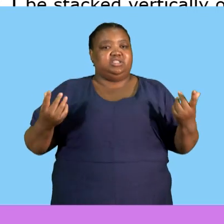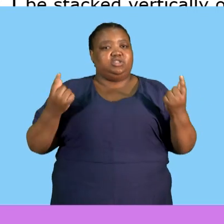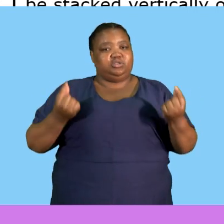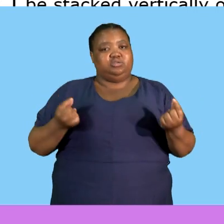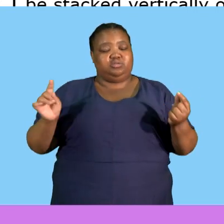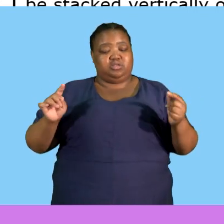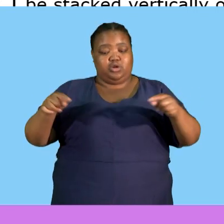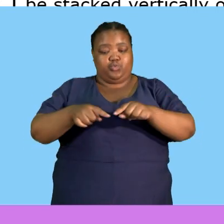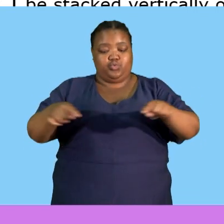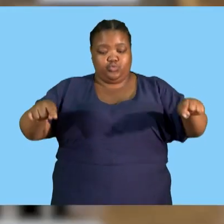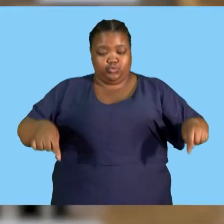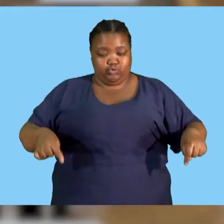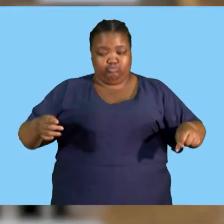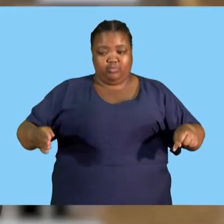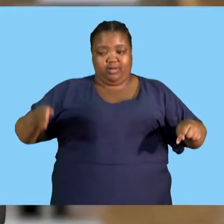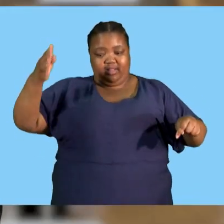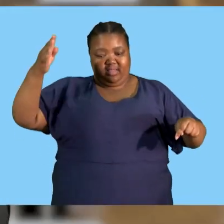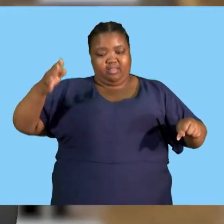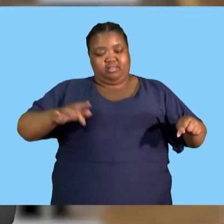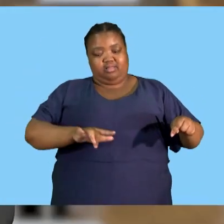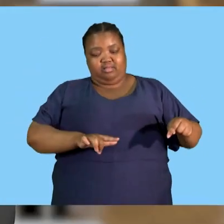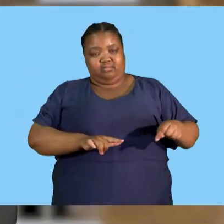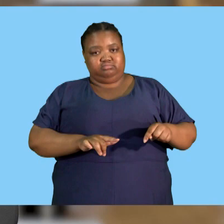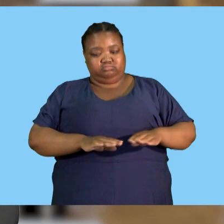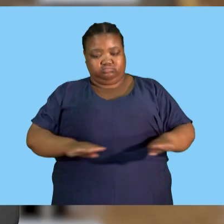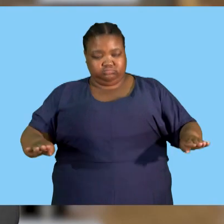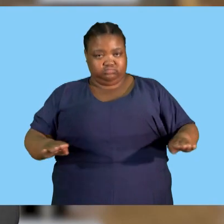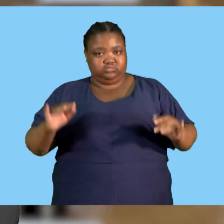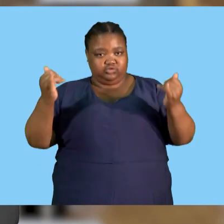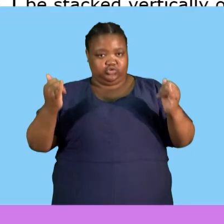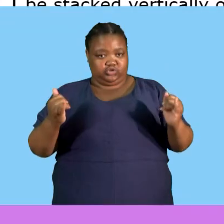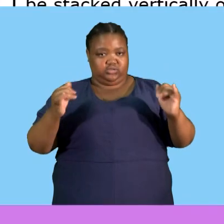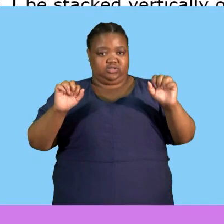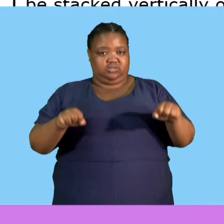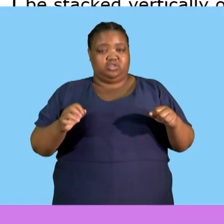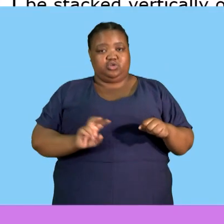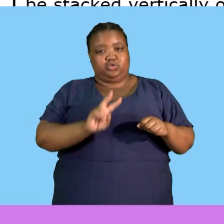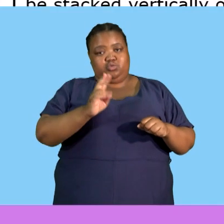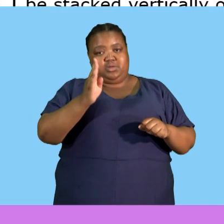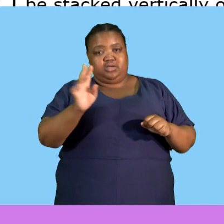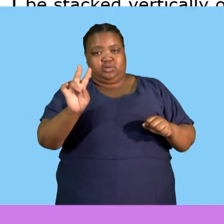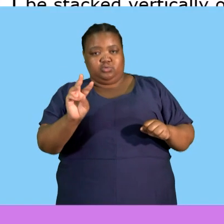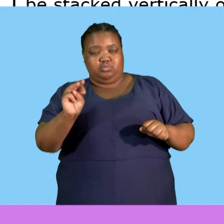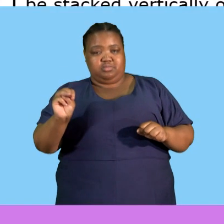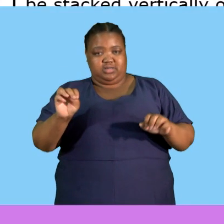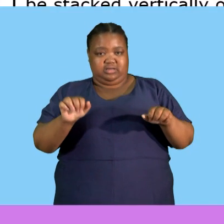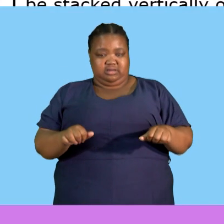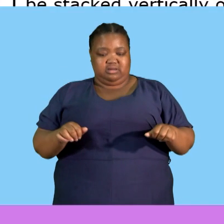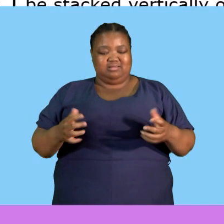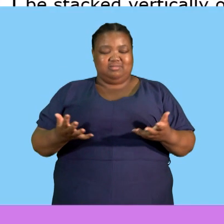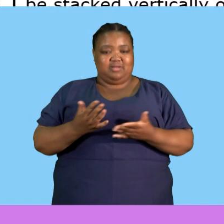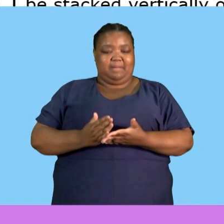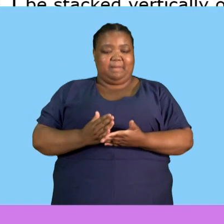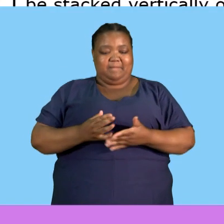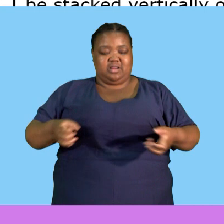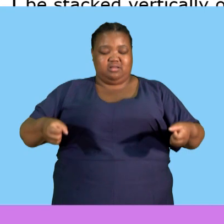statement wrong. Okay, so let me quickly recap. I started off by looking at the dimensions of the room, which is indicated as